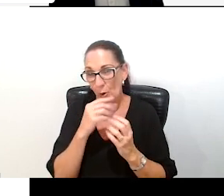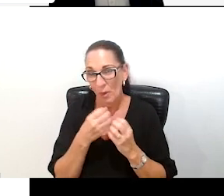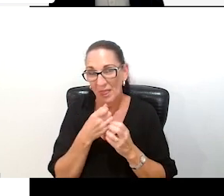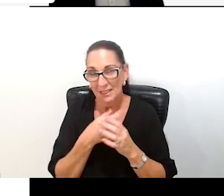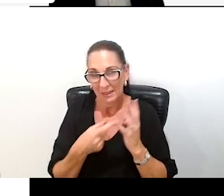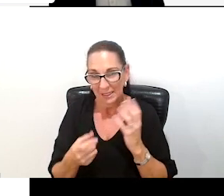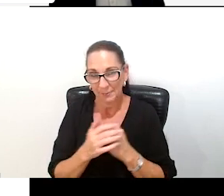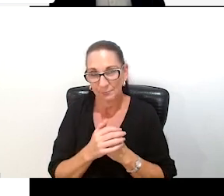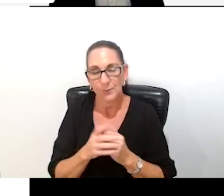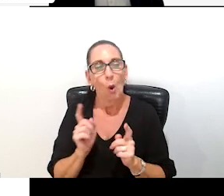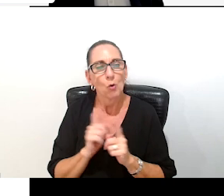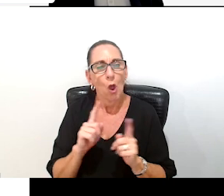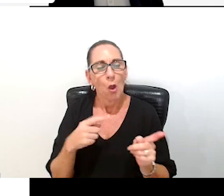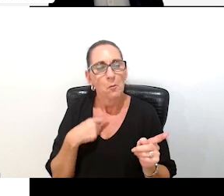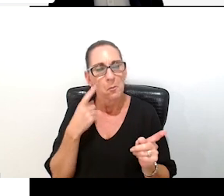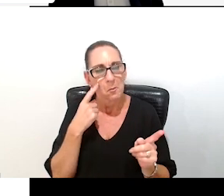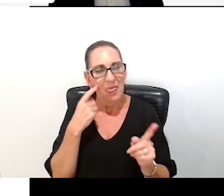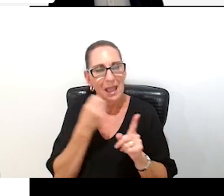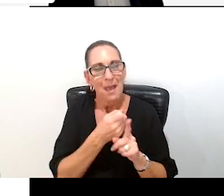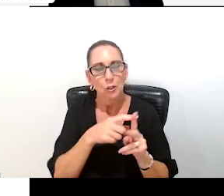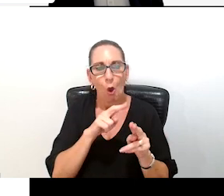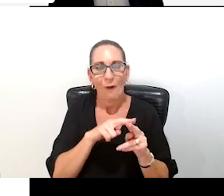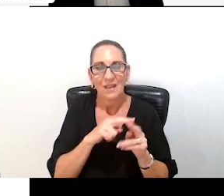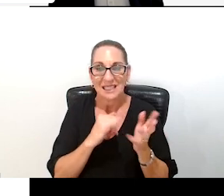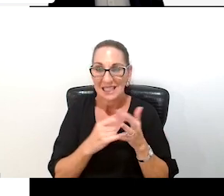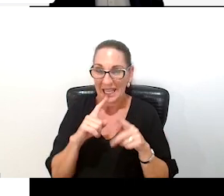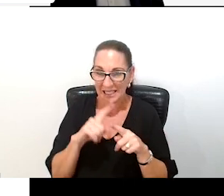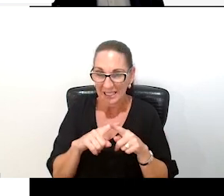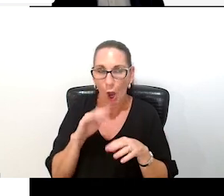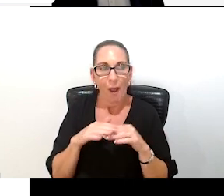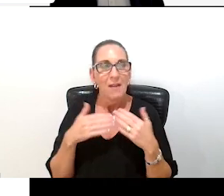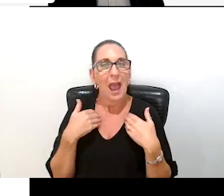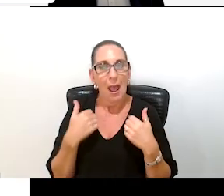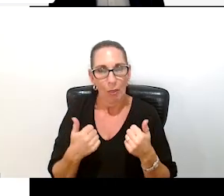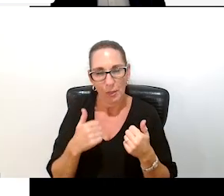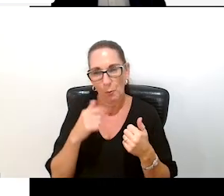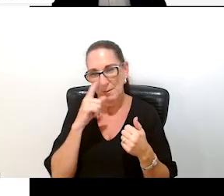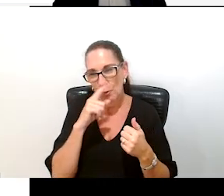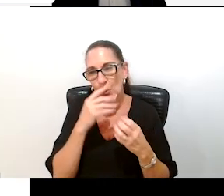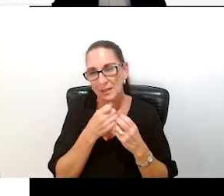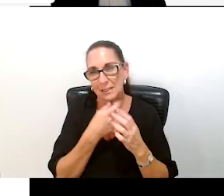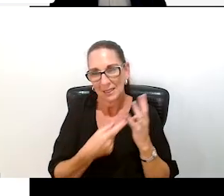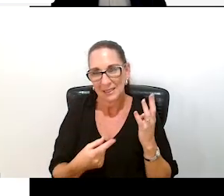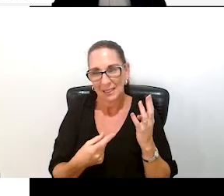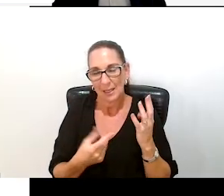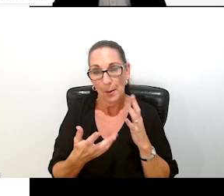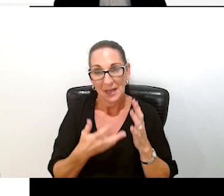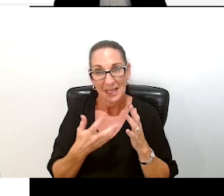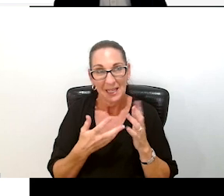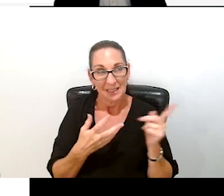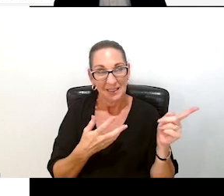impact of sex on health services access for people with intellectual disability using our data sets, which have been linked for us by